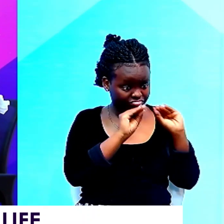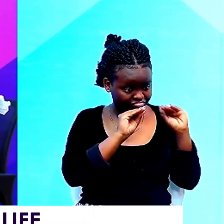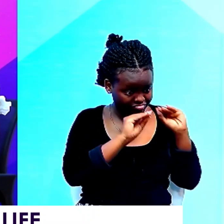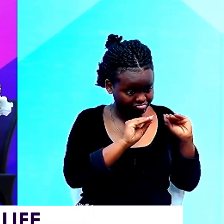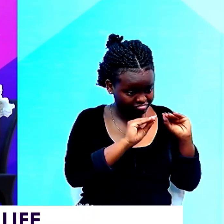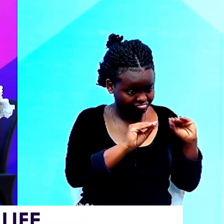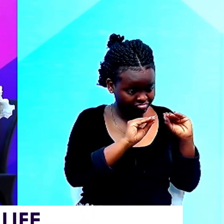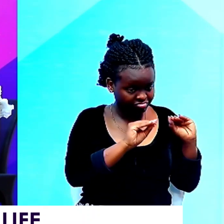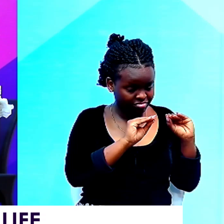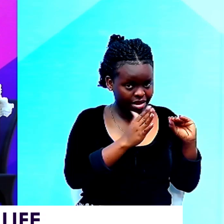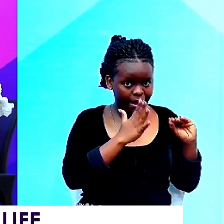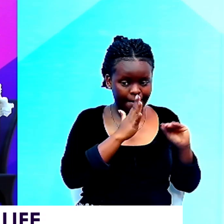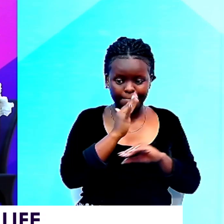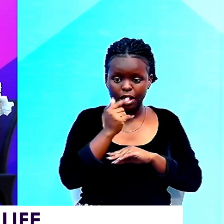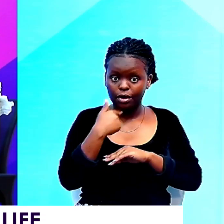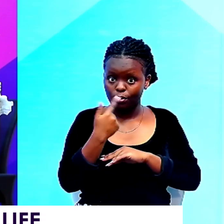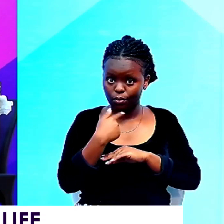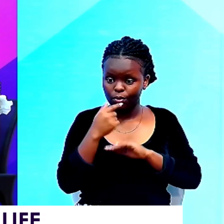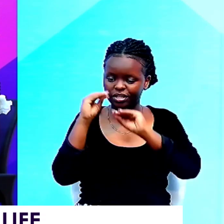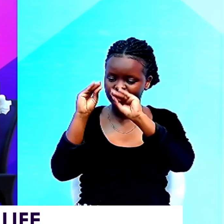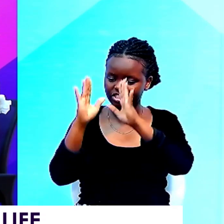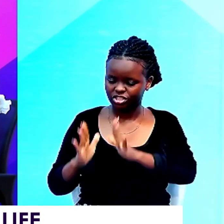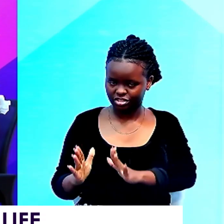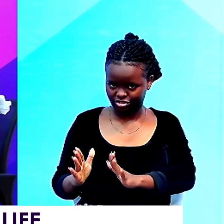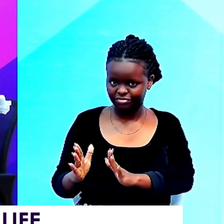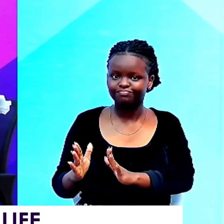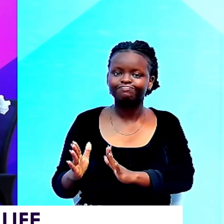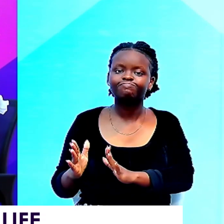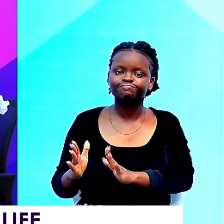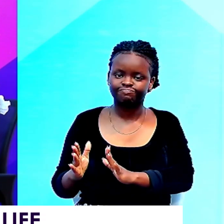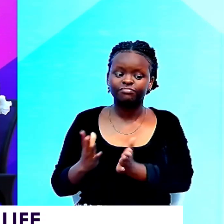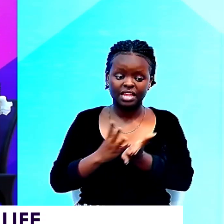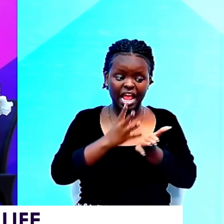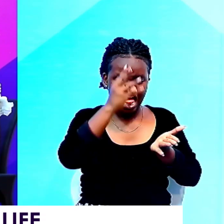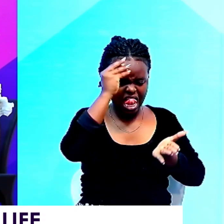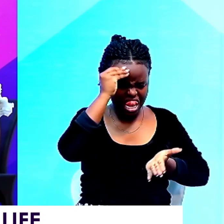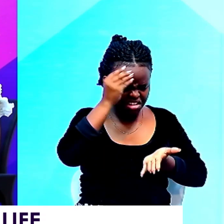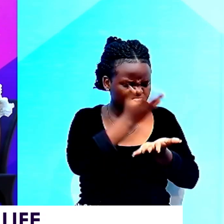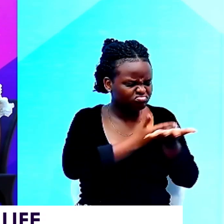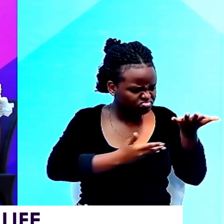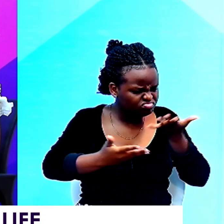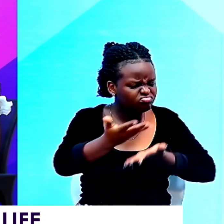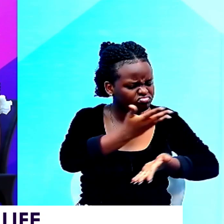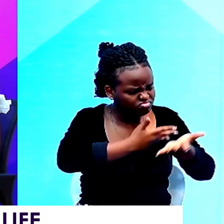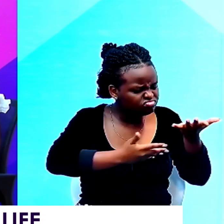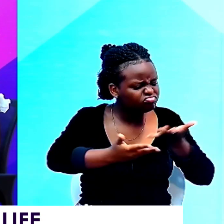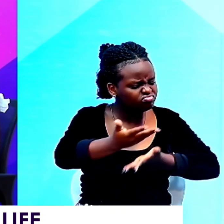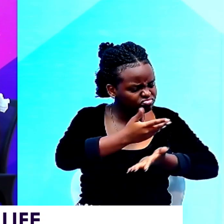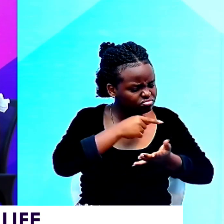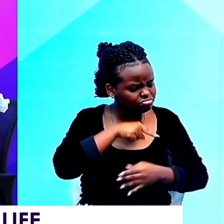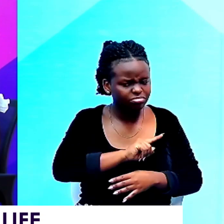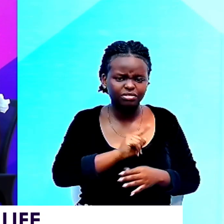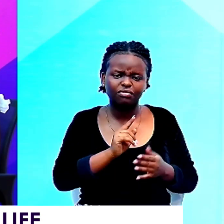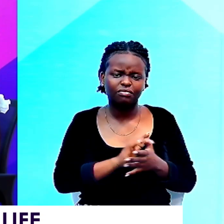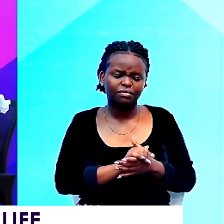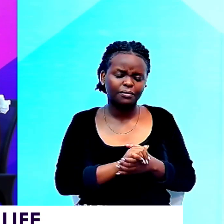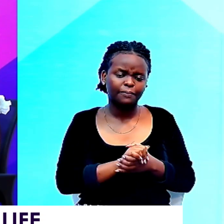by our good teachers, and they also learn amongst themselves. Okay. And